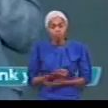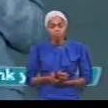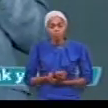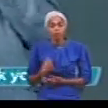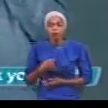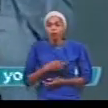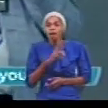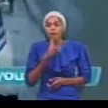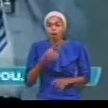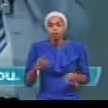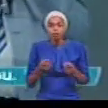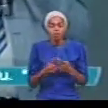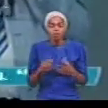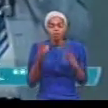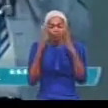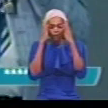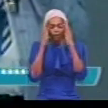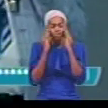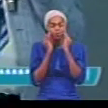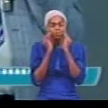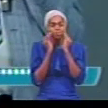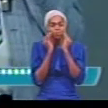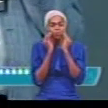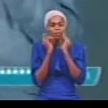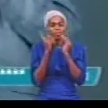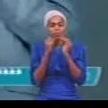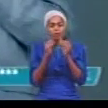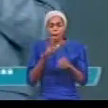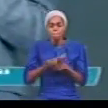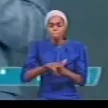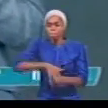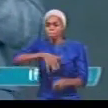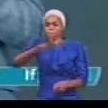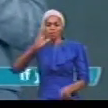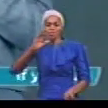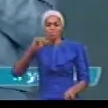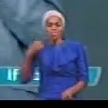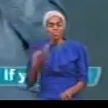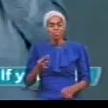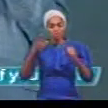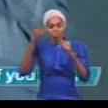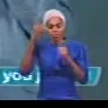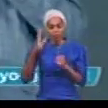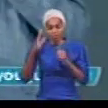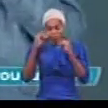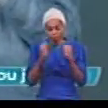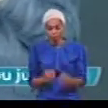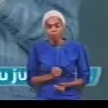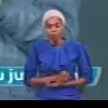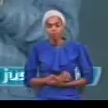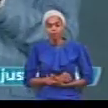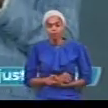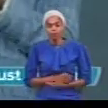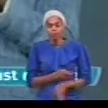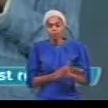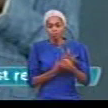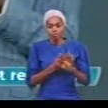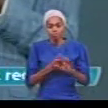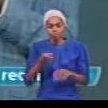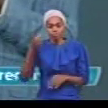the explosion of God's power. God bless you. Thank you very much.